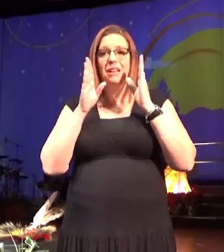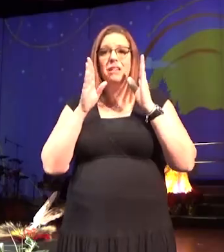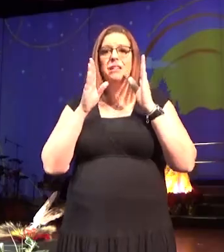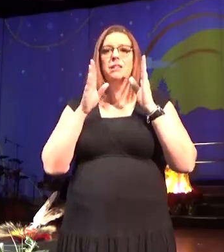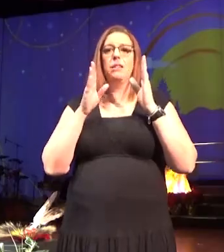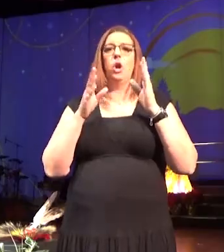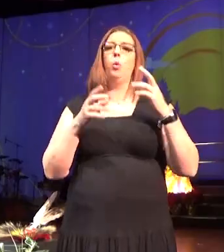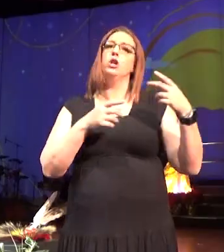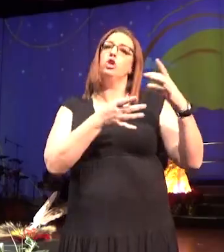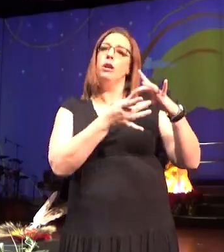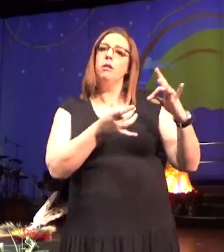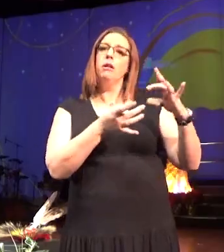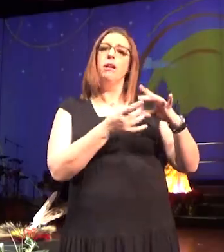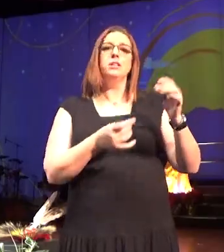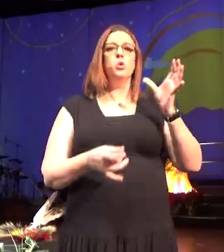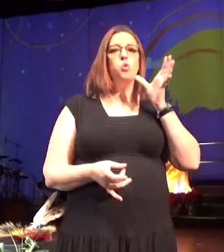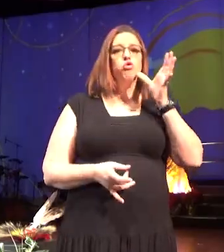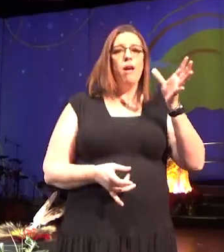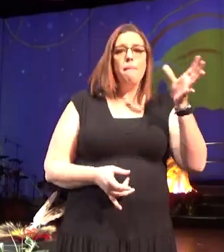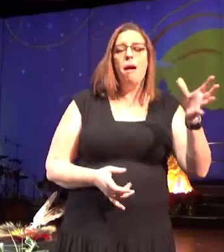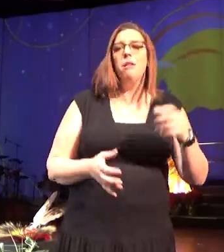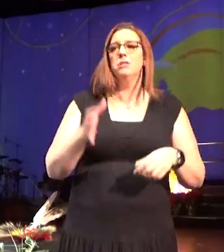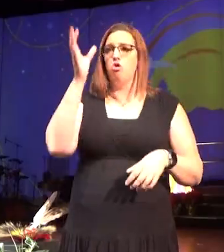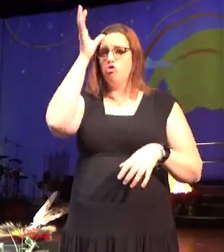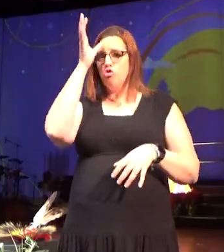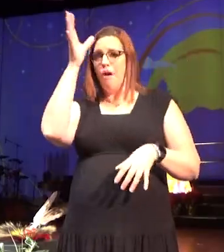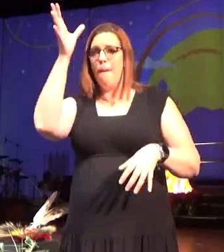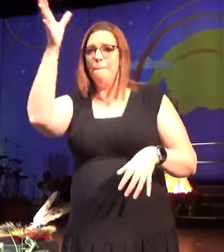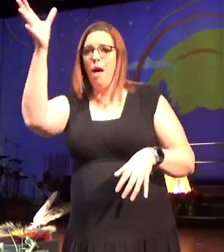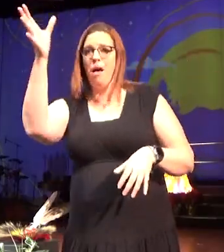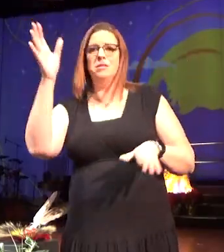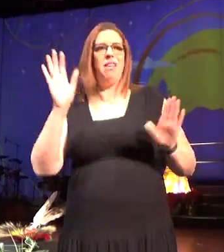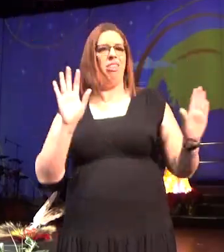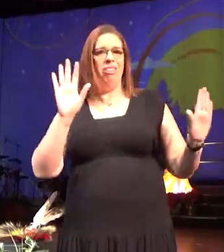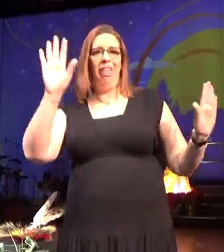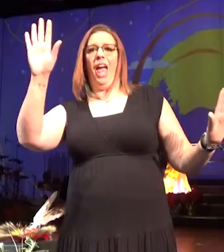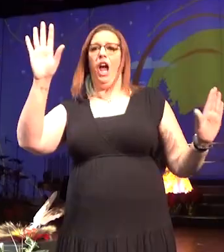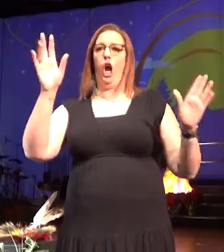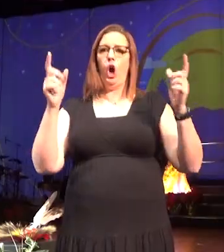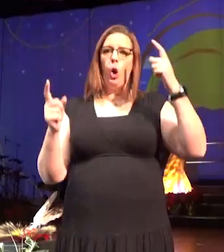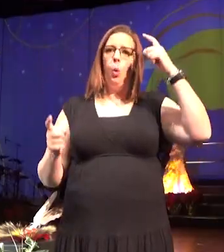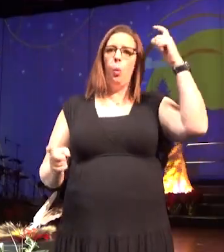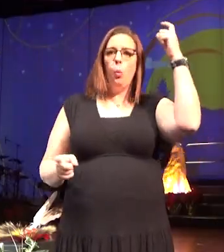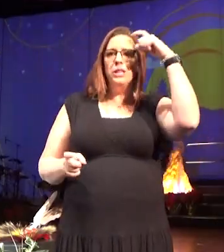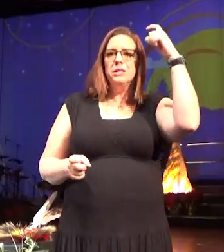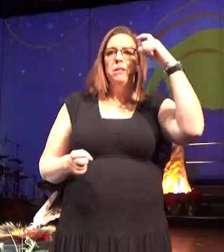the grandmas, to the grandpas, to their wisdom they bring.